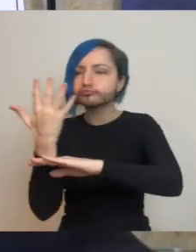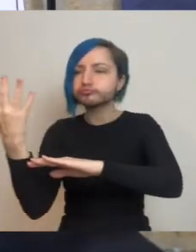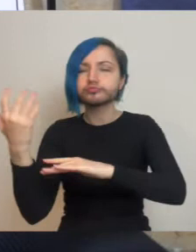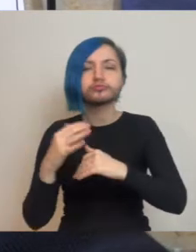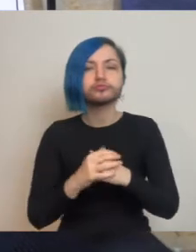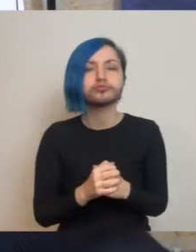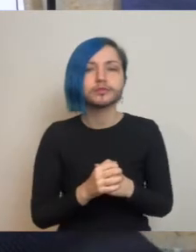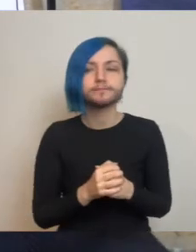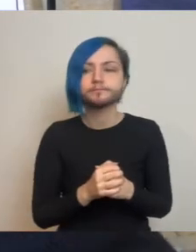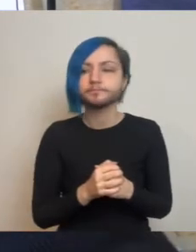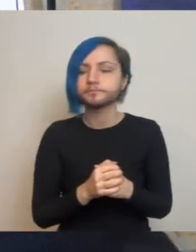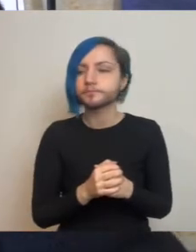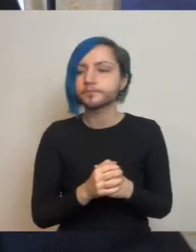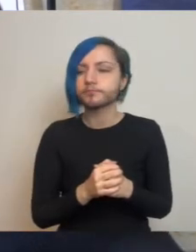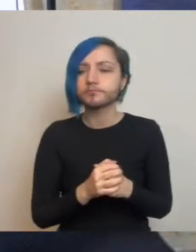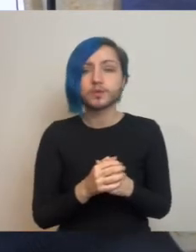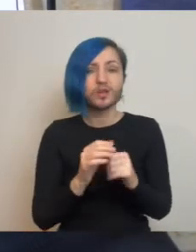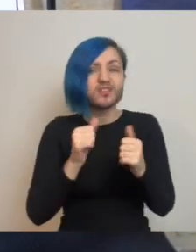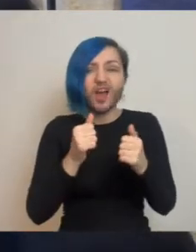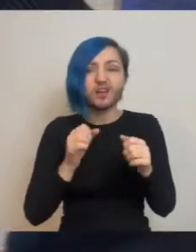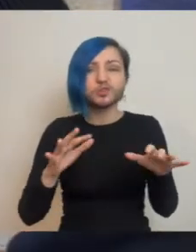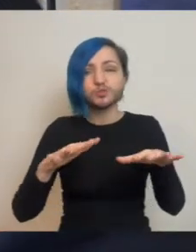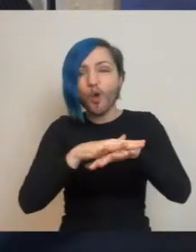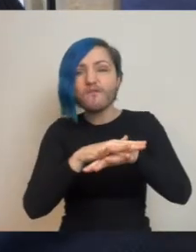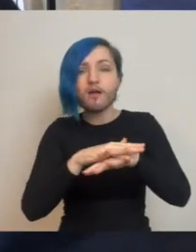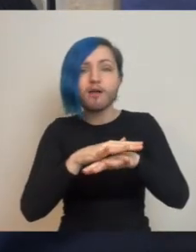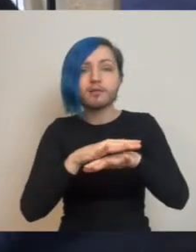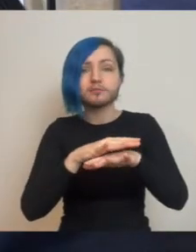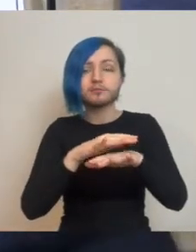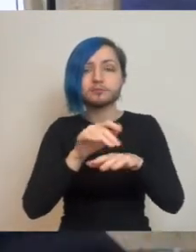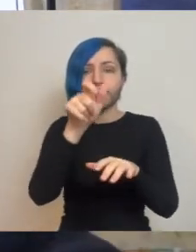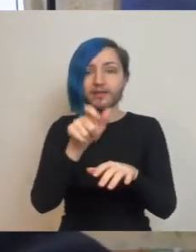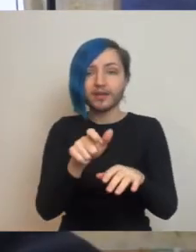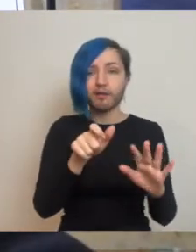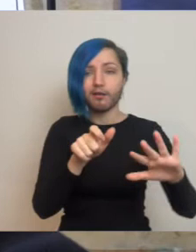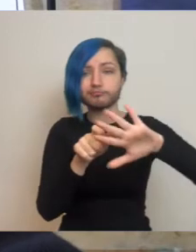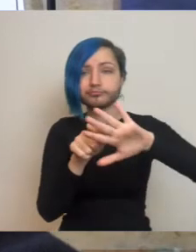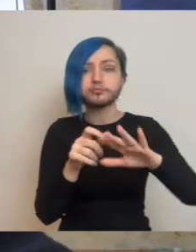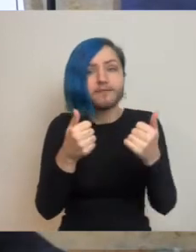So it's okay to sort of go over the figures a bit.